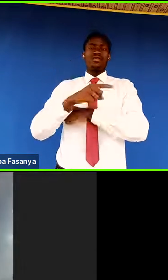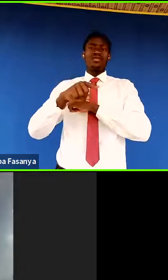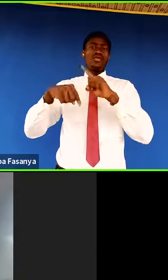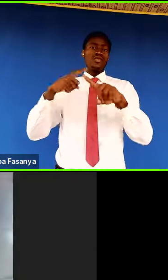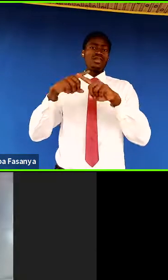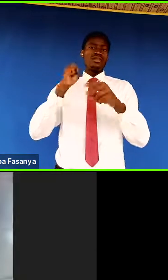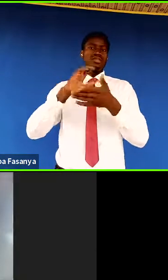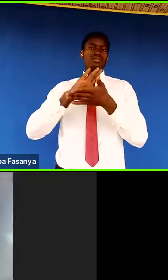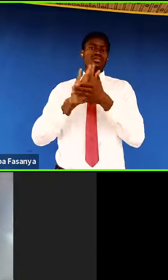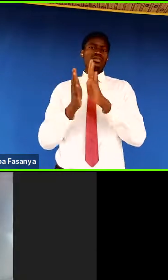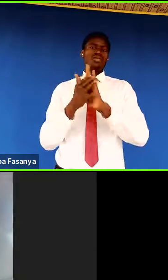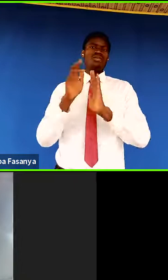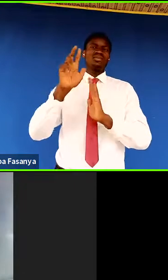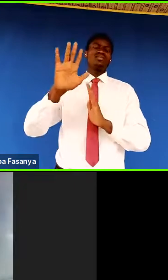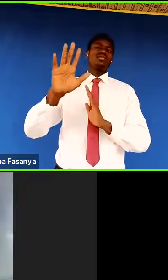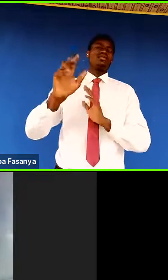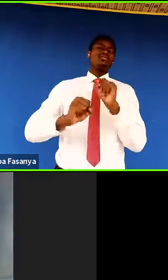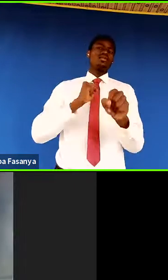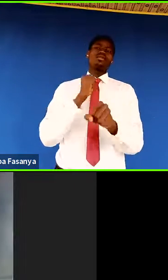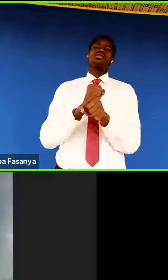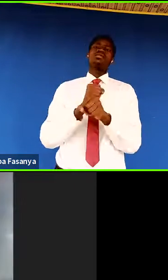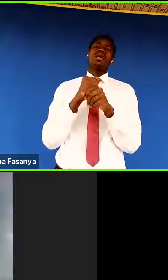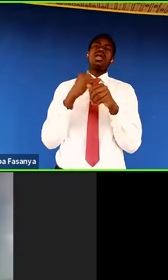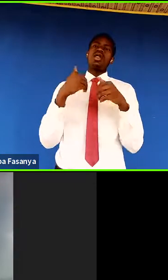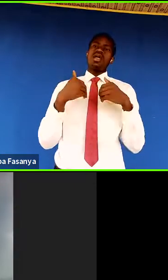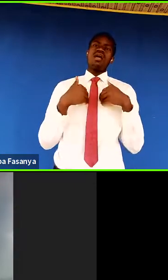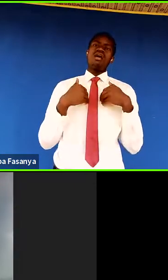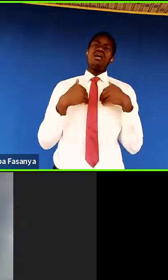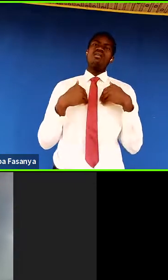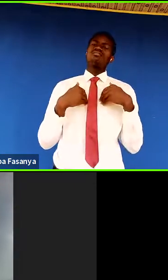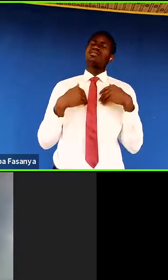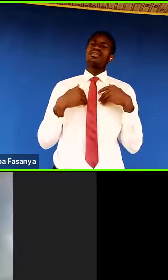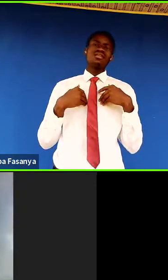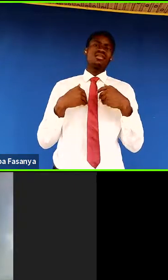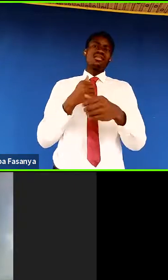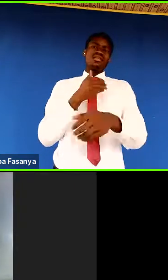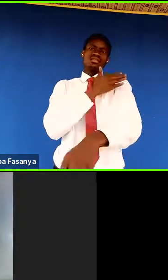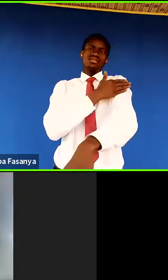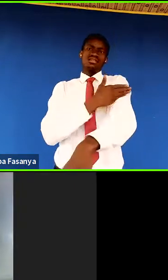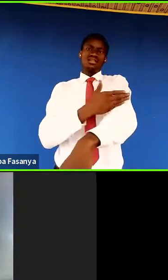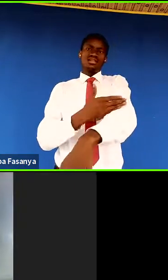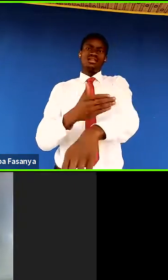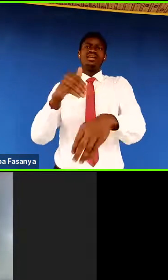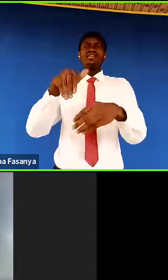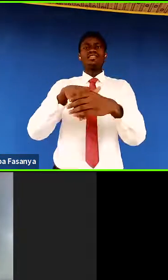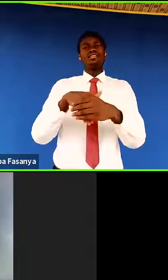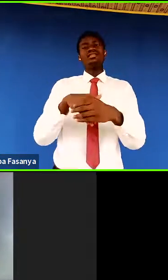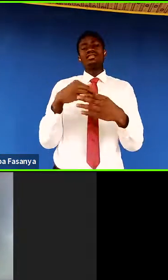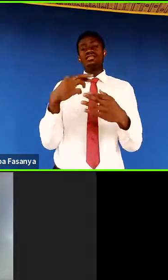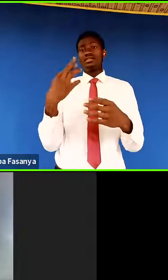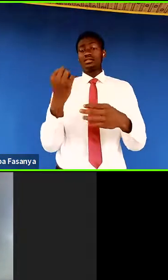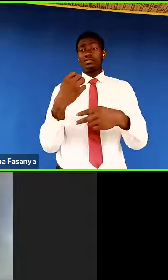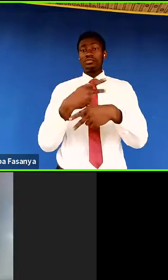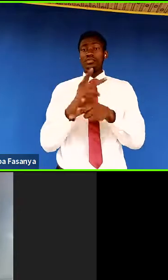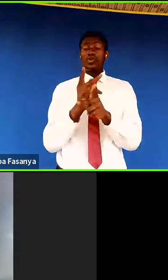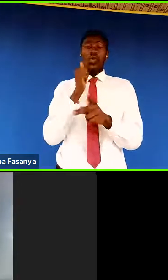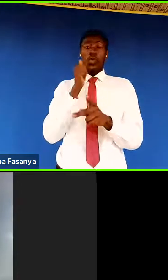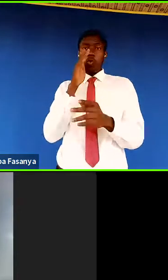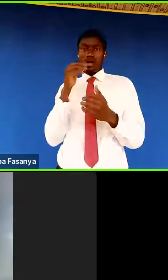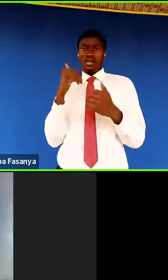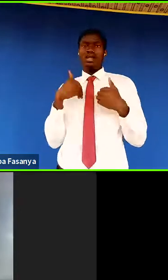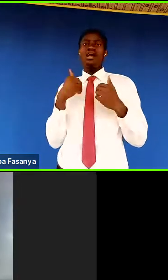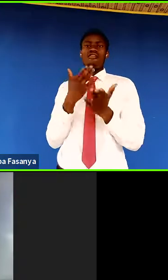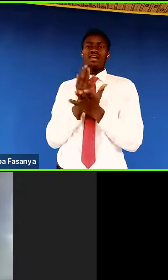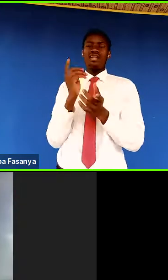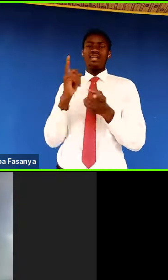sharp decline in reproduction. So yes, a woman, we all have rights to decide when we want to conceive at any time. But for